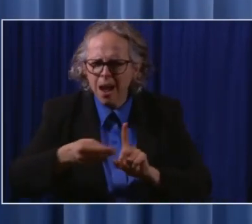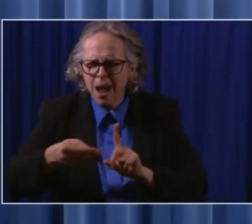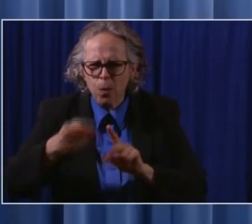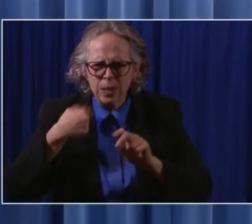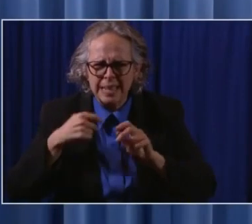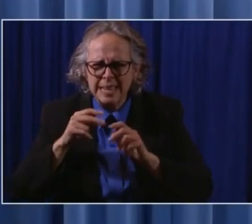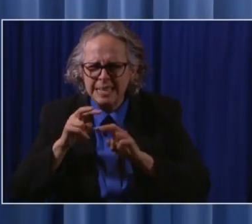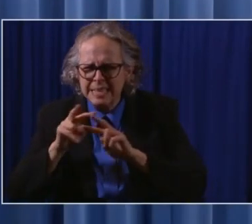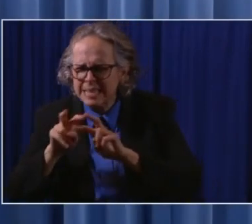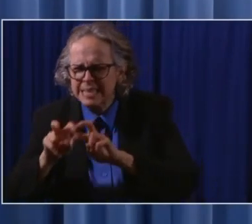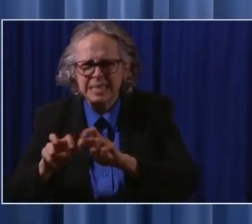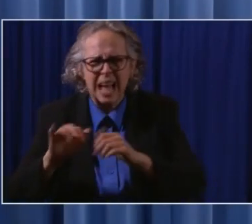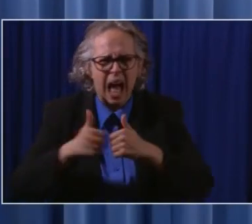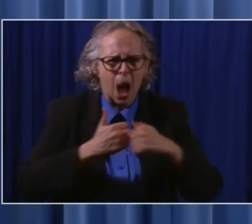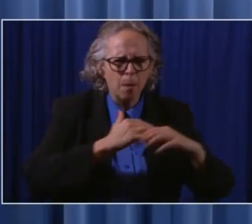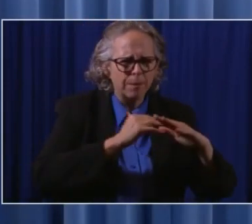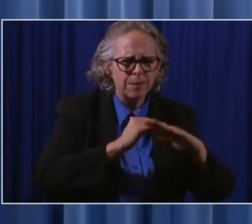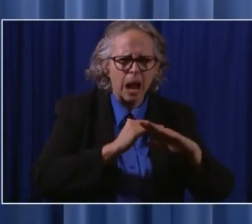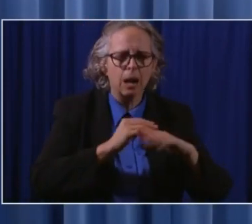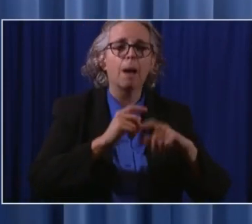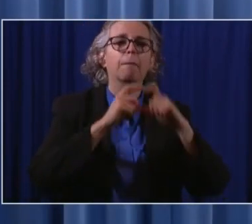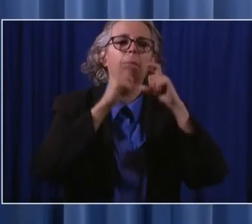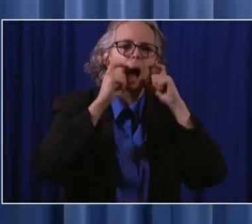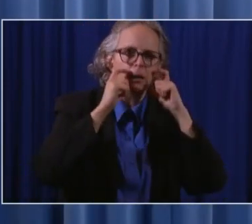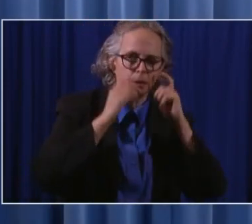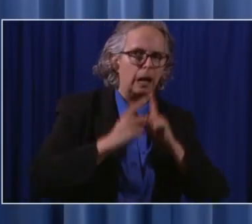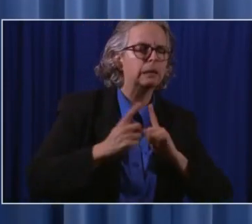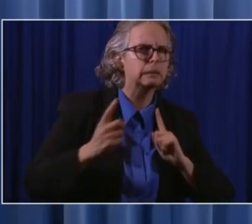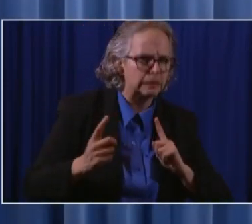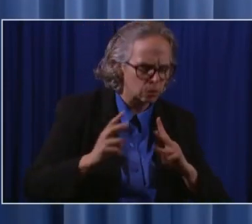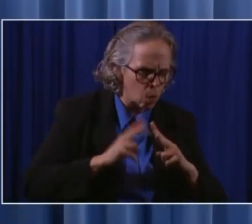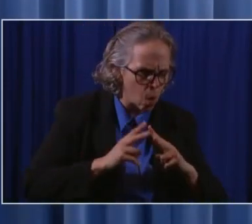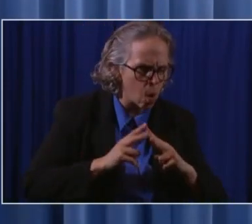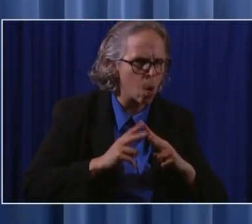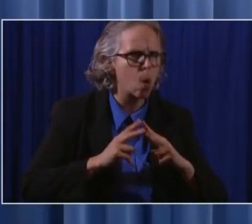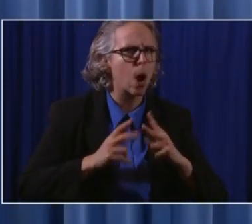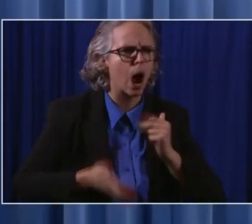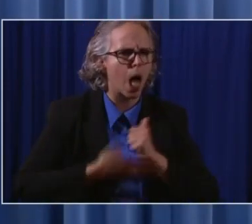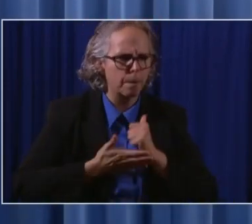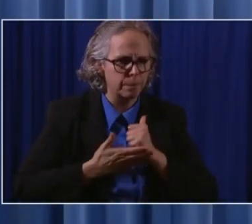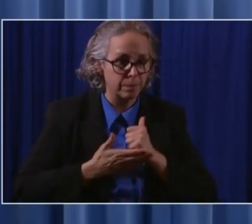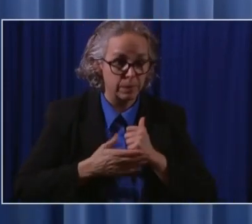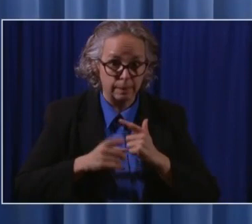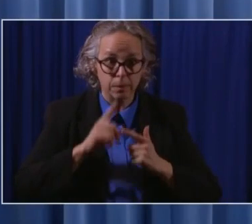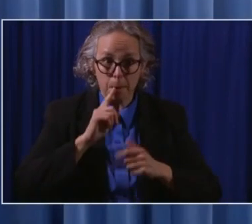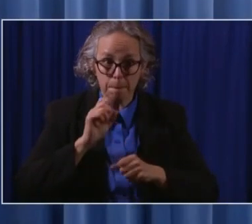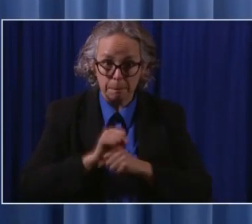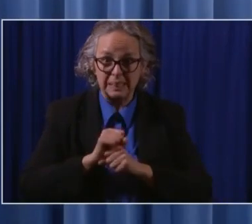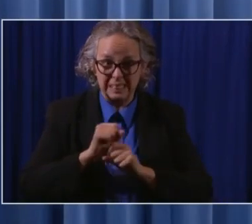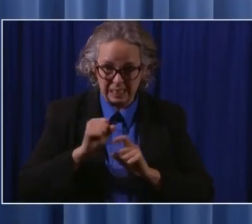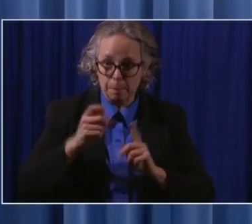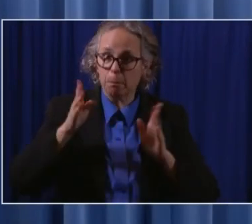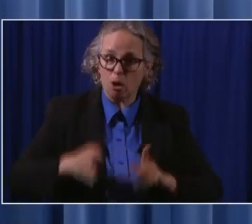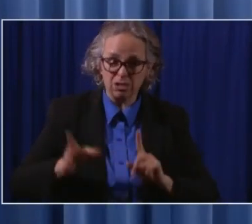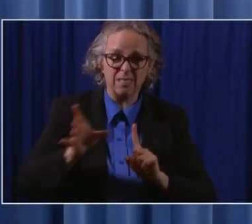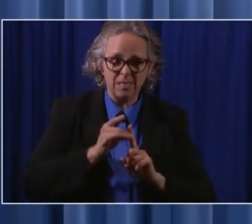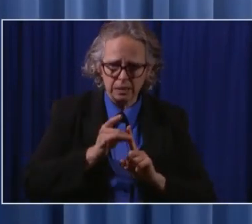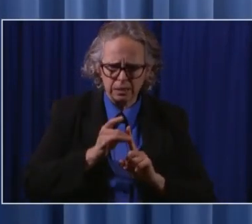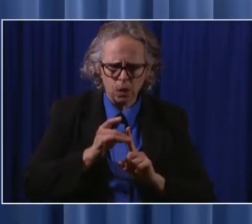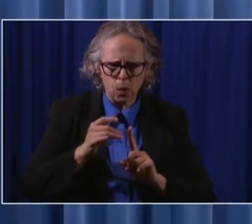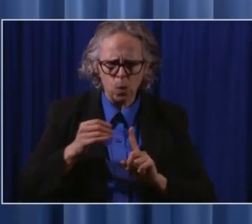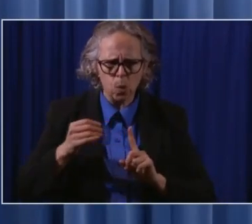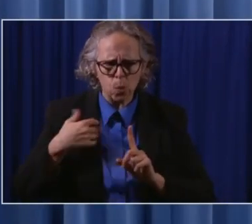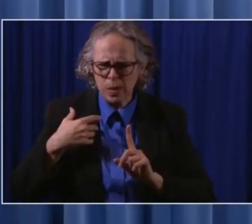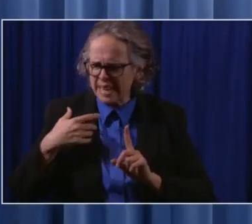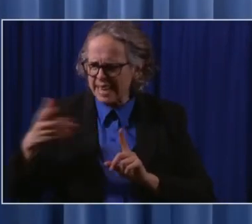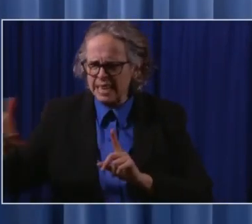ways, and then if someone does get infected, tracing that down and trying to make sure that that person does not